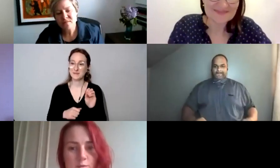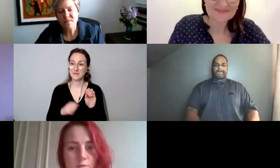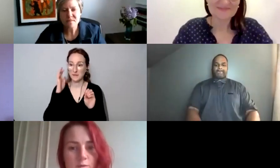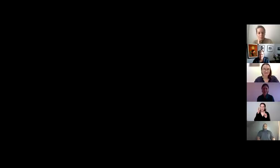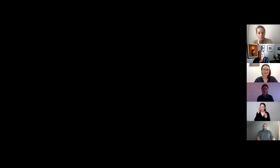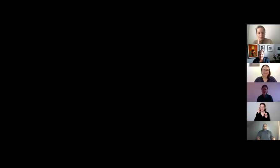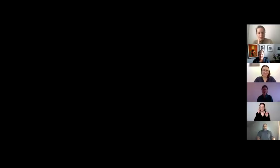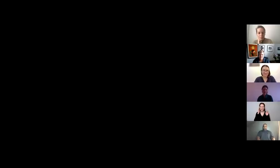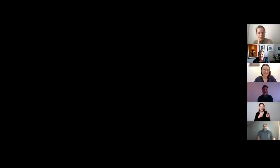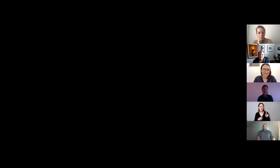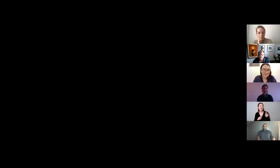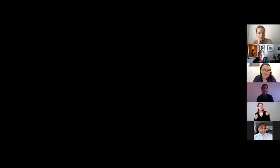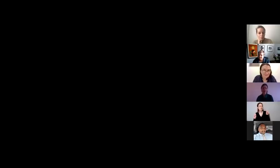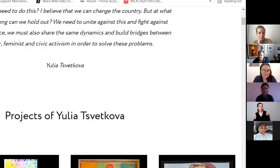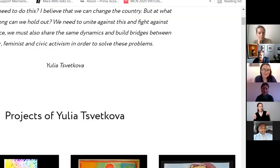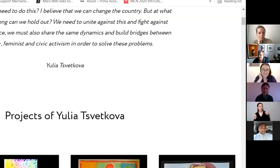to